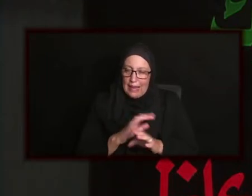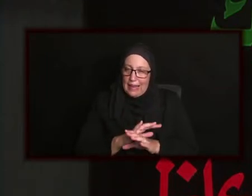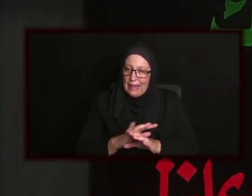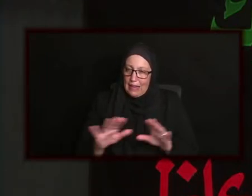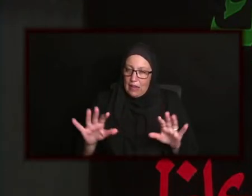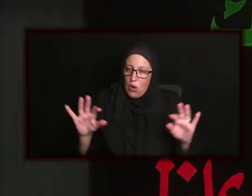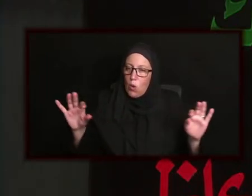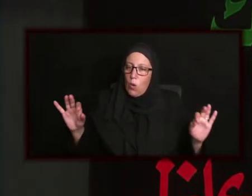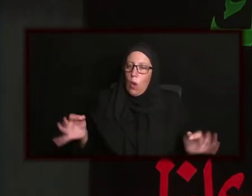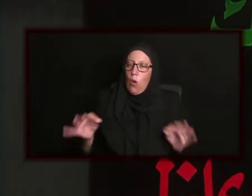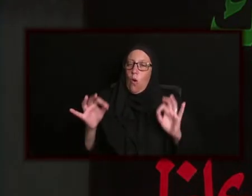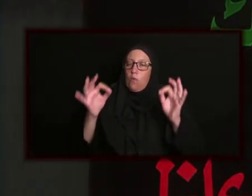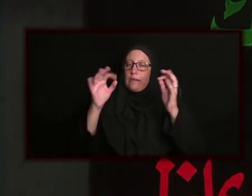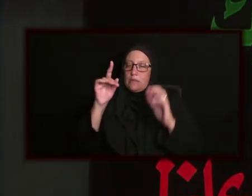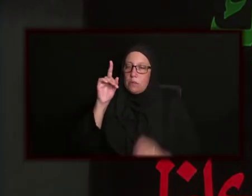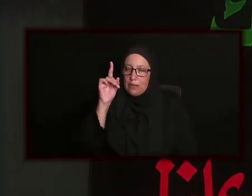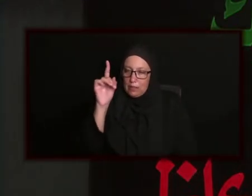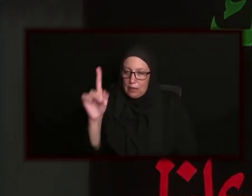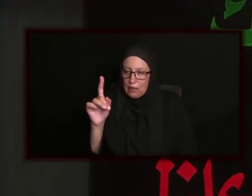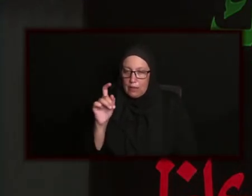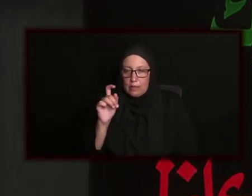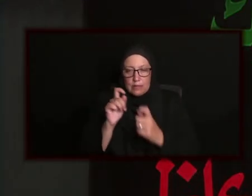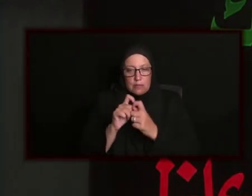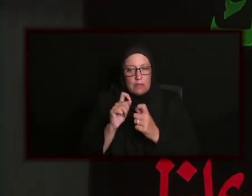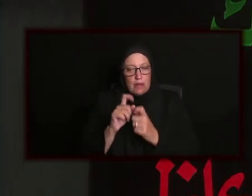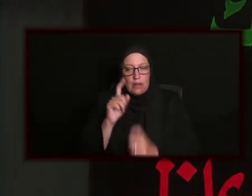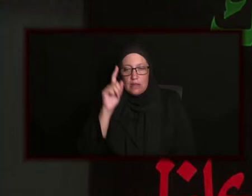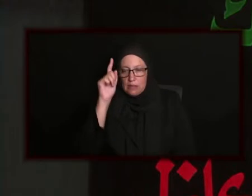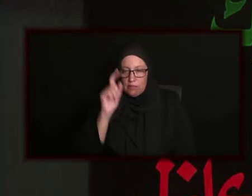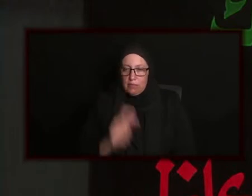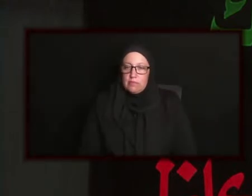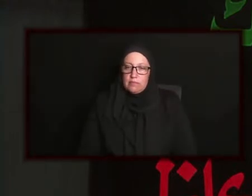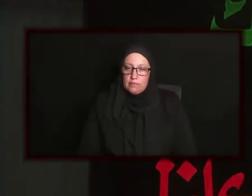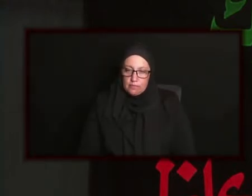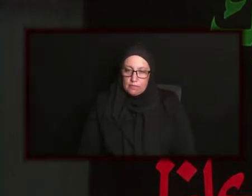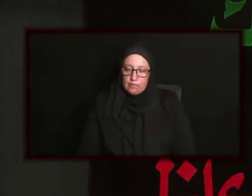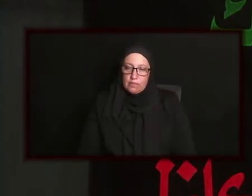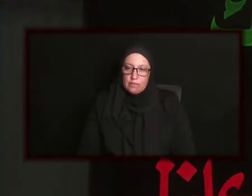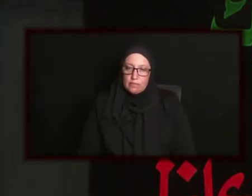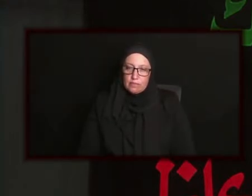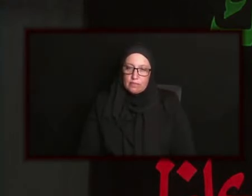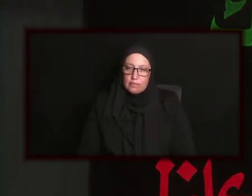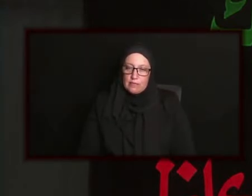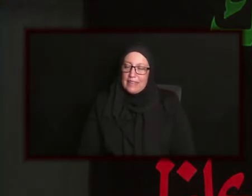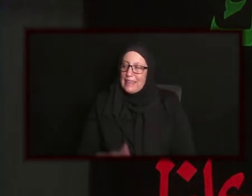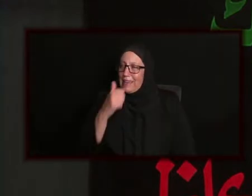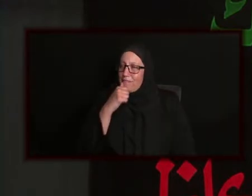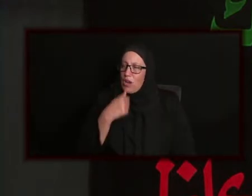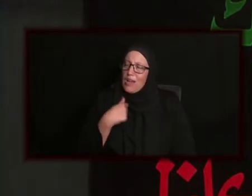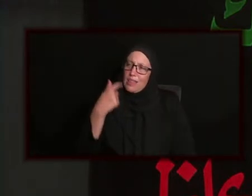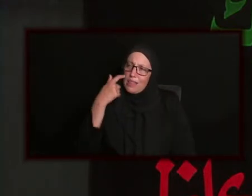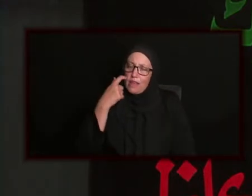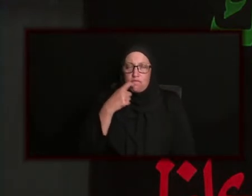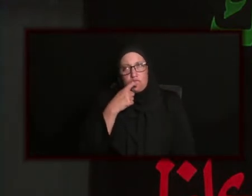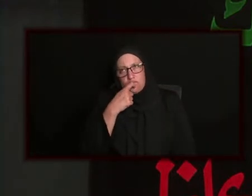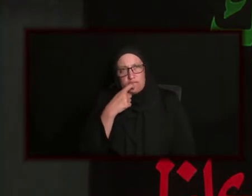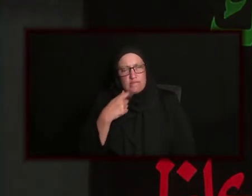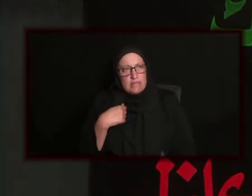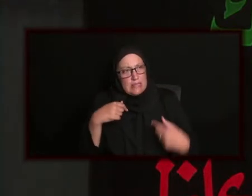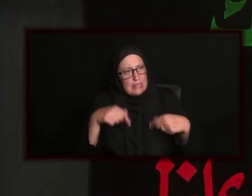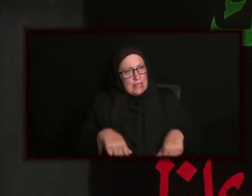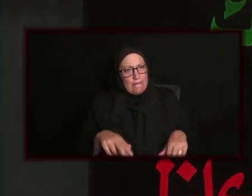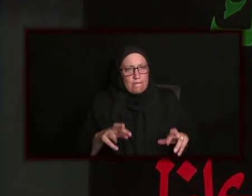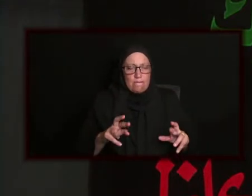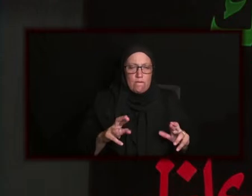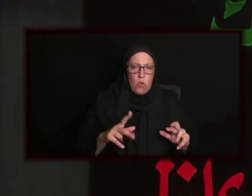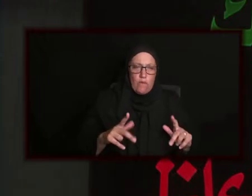thought about this creation, what's happening in my life? What am I doing? What's the point? Why am I going through these difficulties? Why is